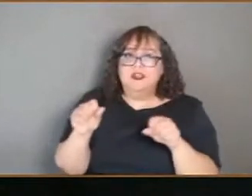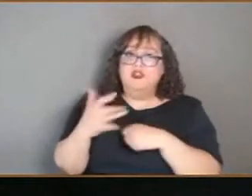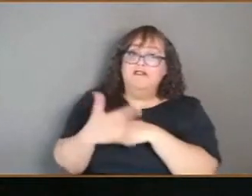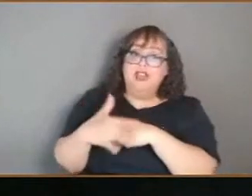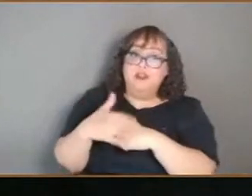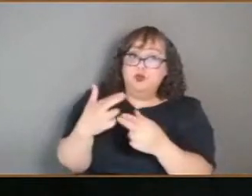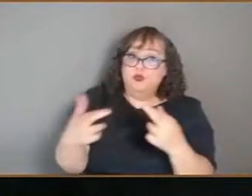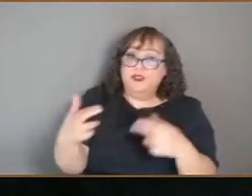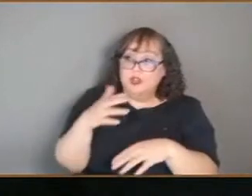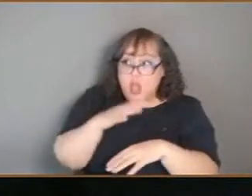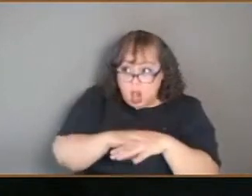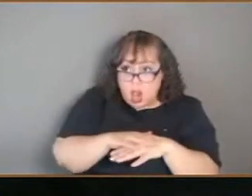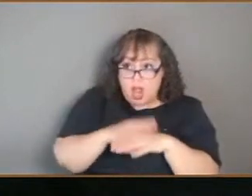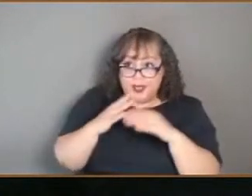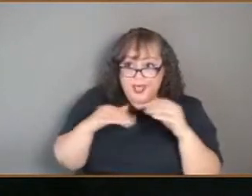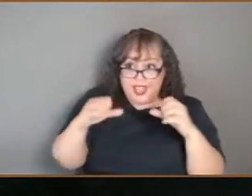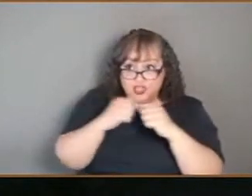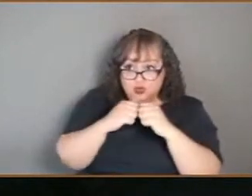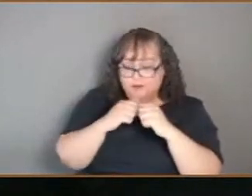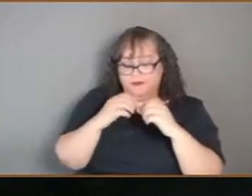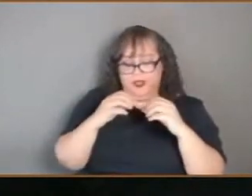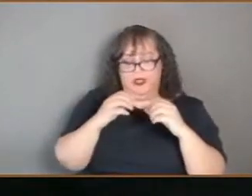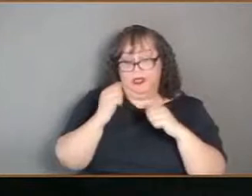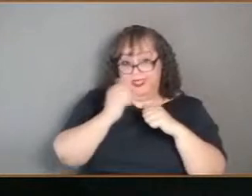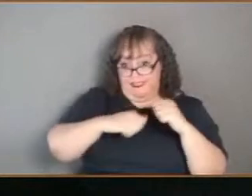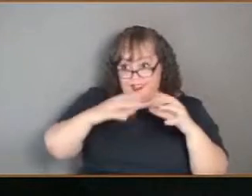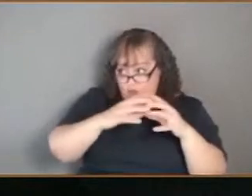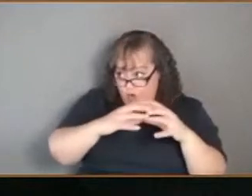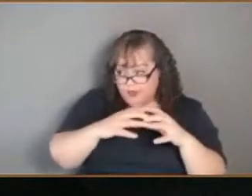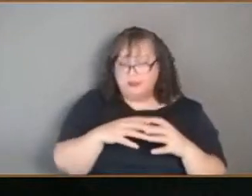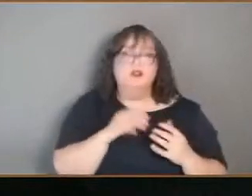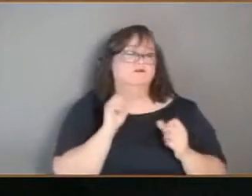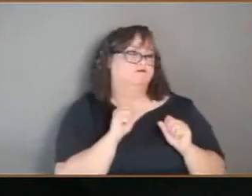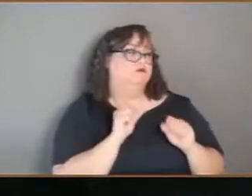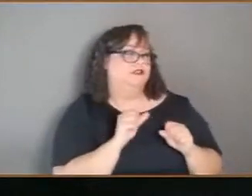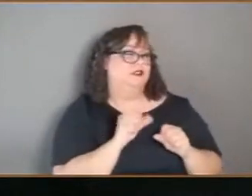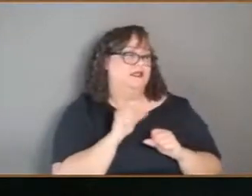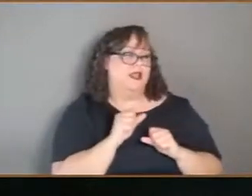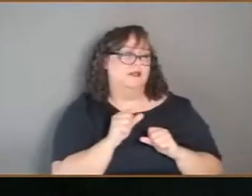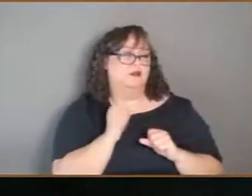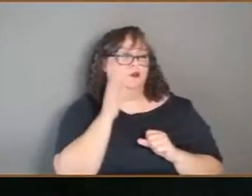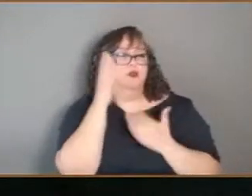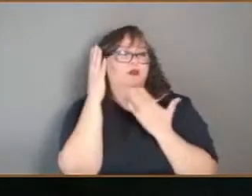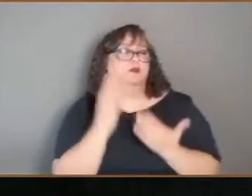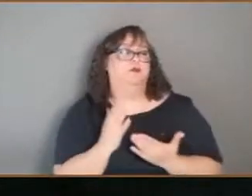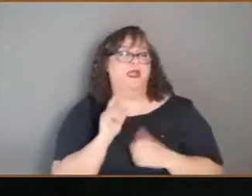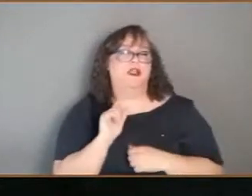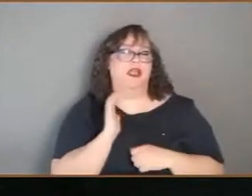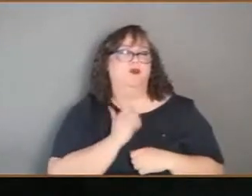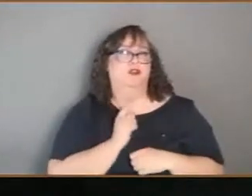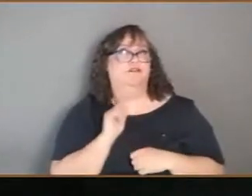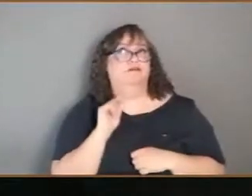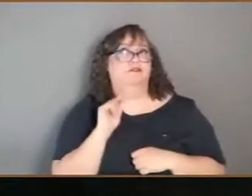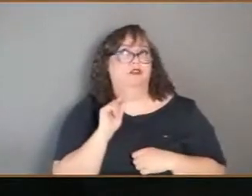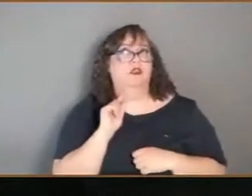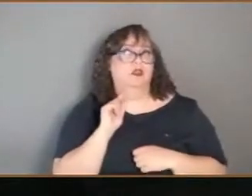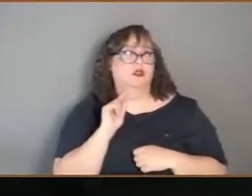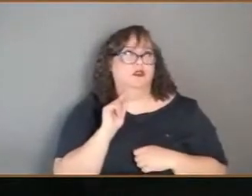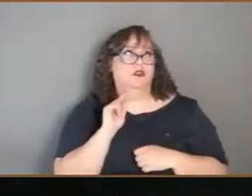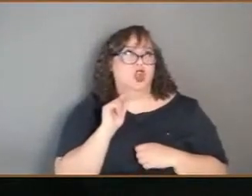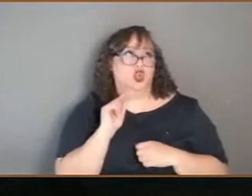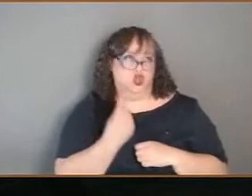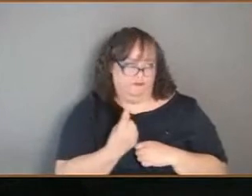right? We're actually bringing the first NASA sample back as we speak, 2023 on the OSIRISRex